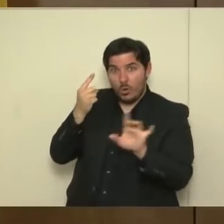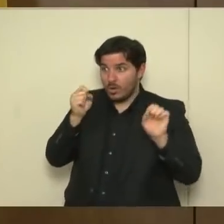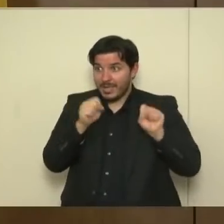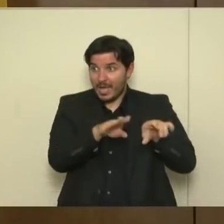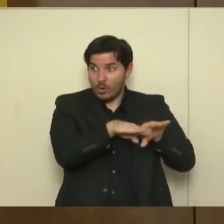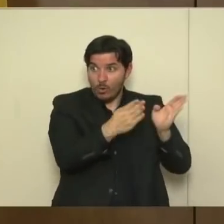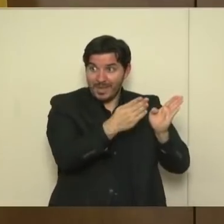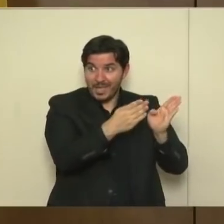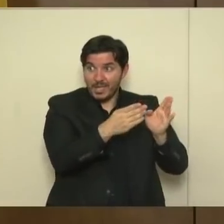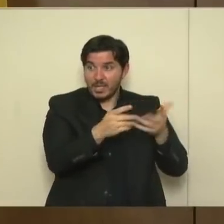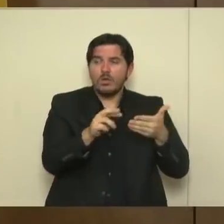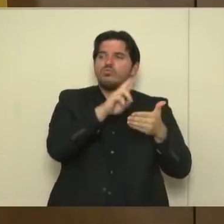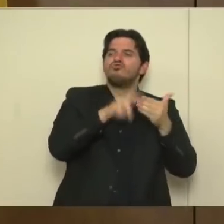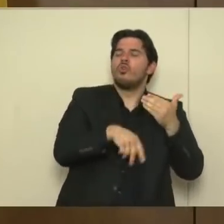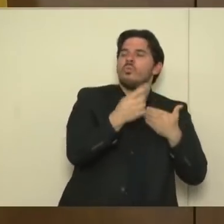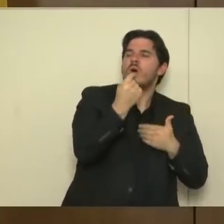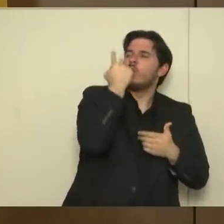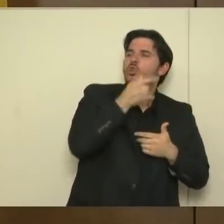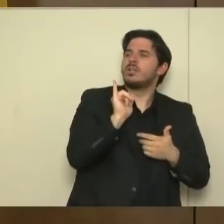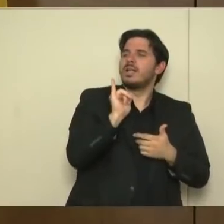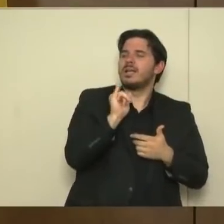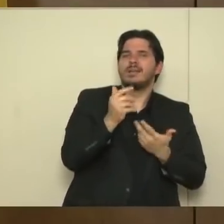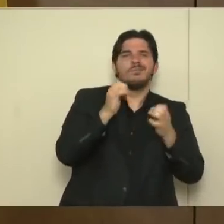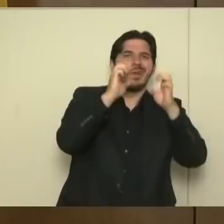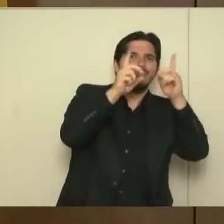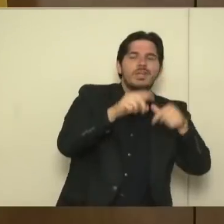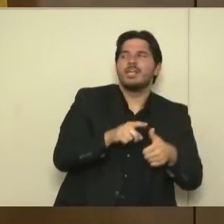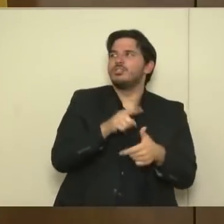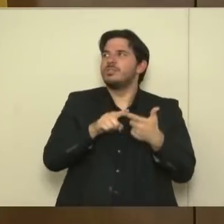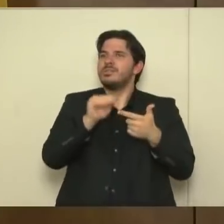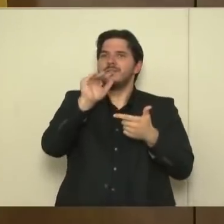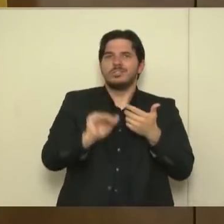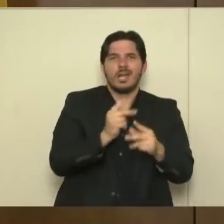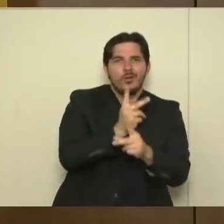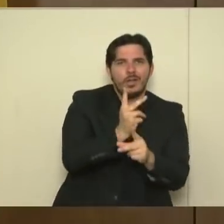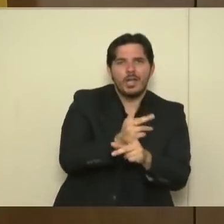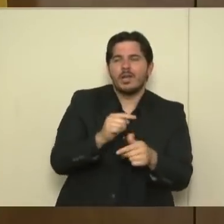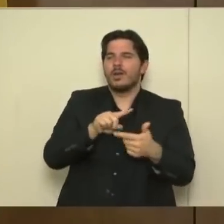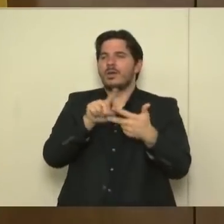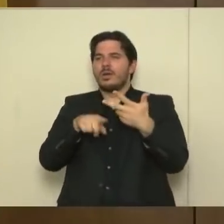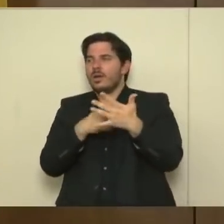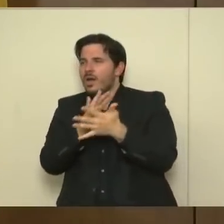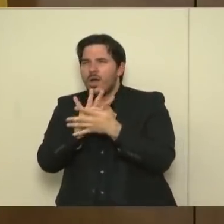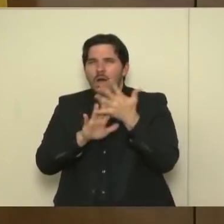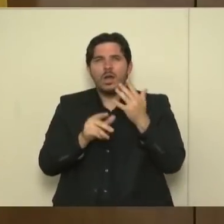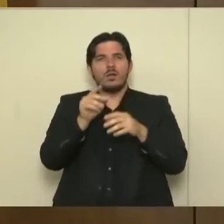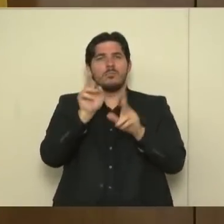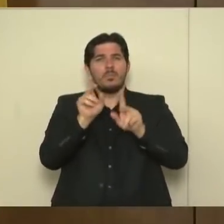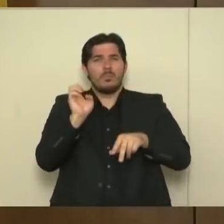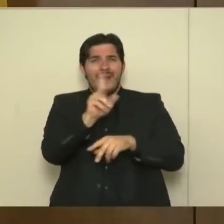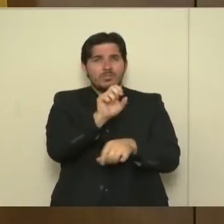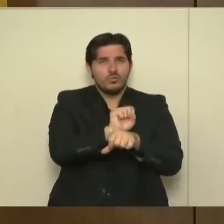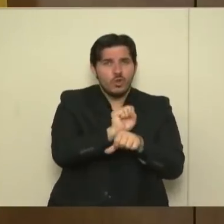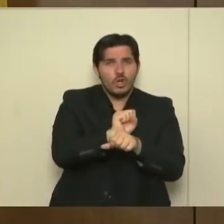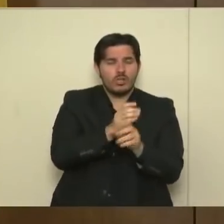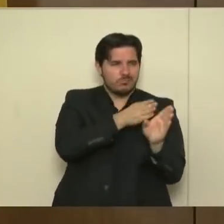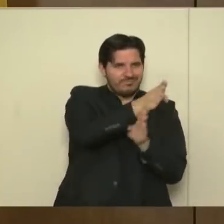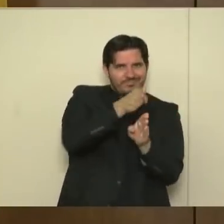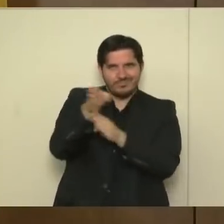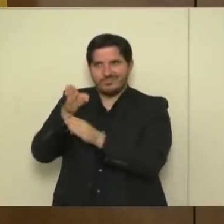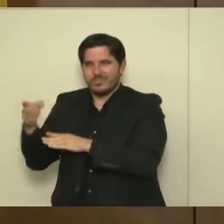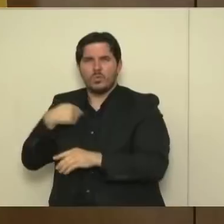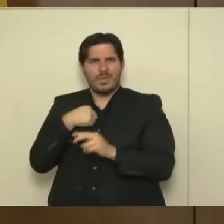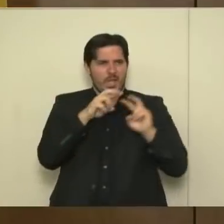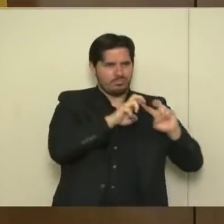outcomes? Well, education, child care support, the economic recovery, putting people back to work. So we analyze each of those. New Mexico was